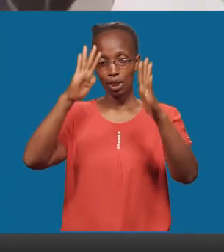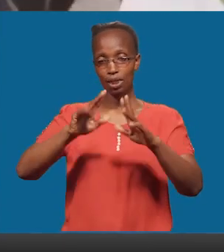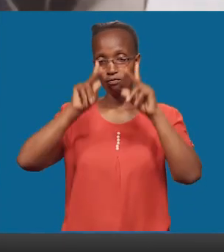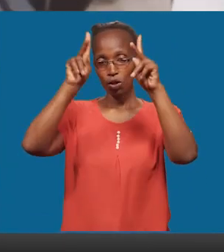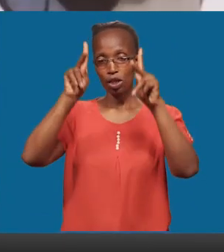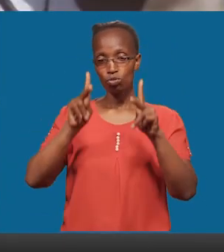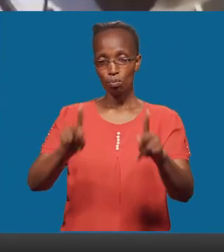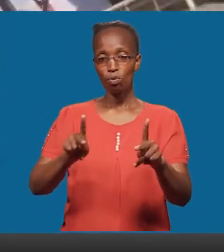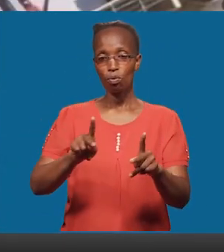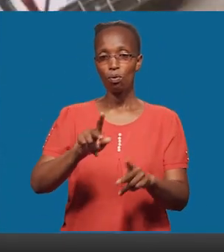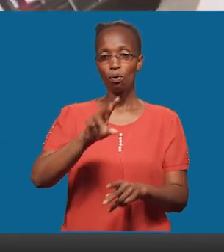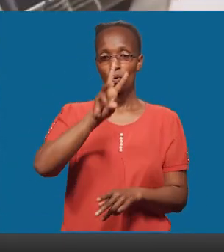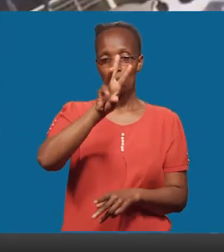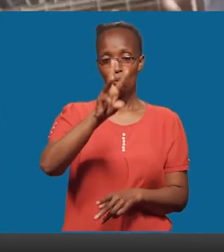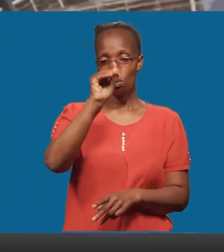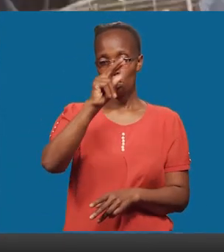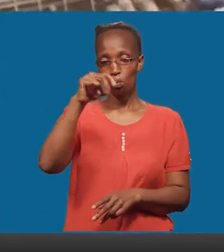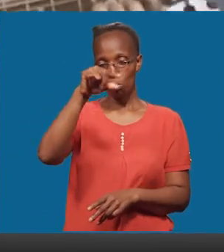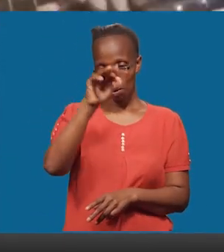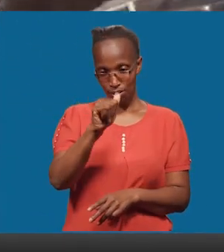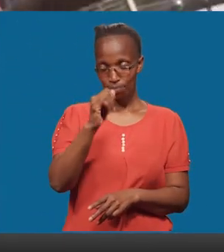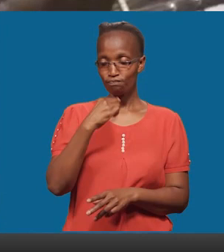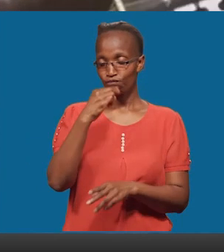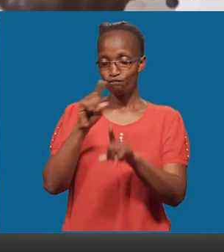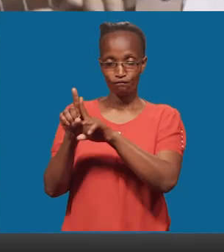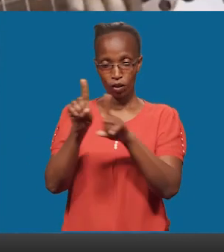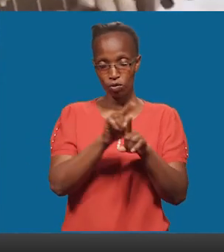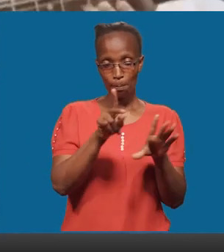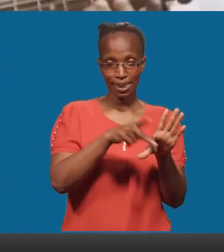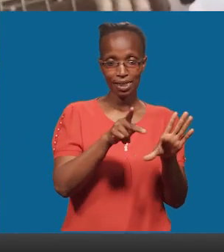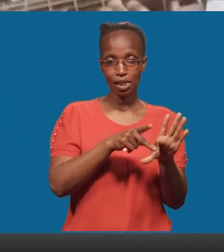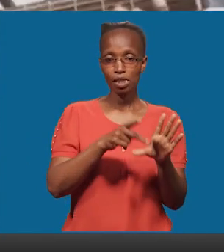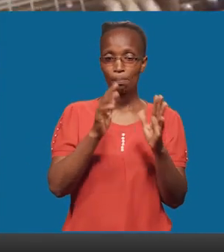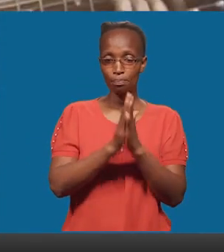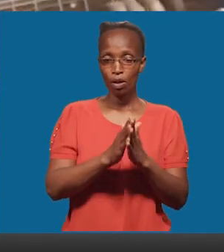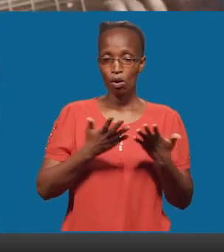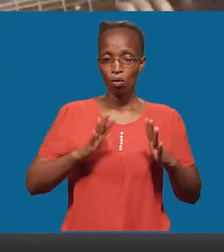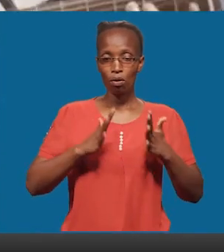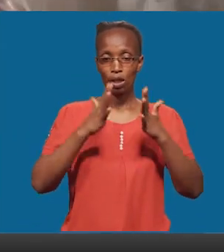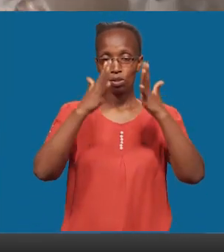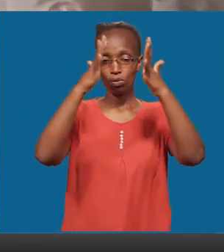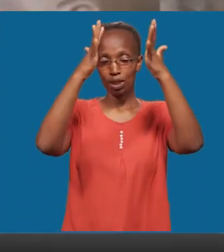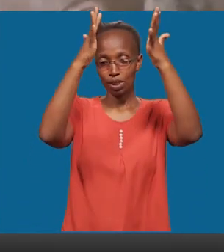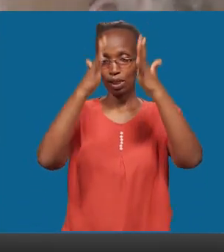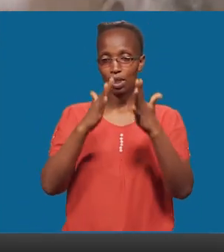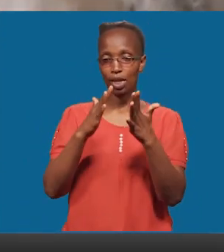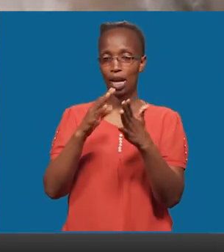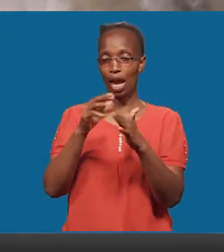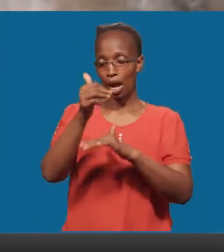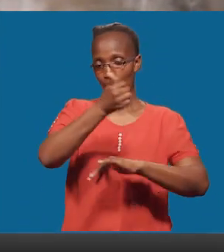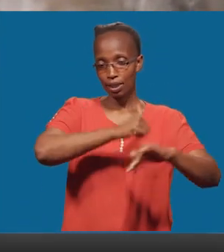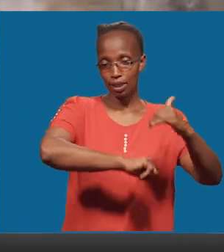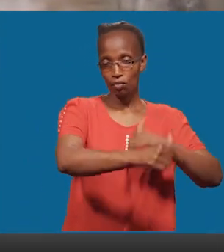meneja wa jiji la Kisumu Abala Wanga, ambaye pia alihudhuria hafla hiyo, aliupongeza mpango huo na kutoa wito